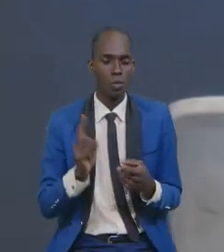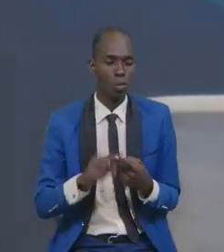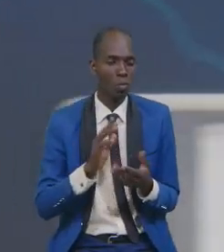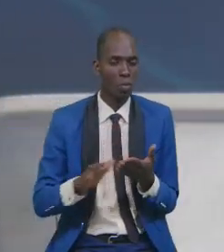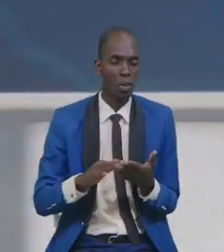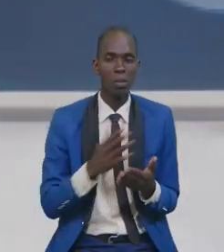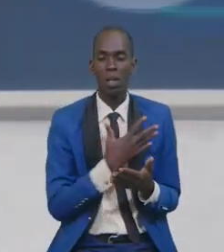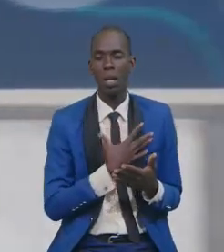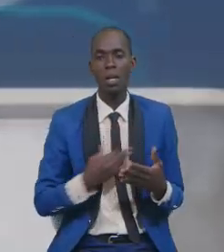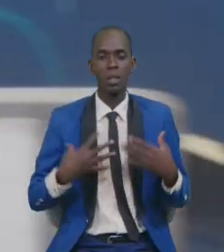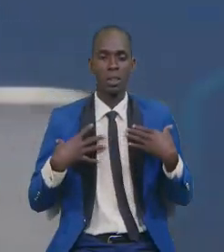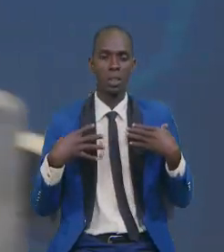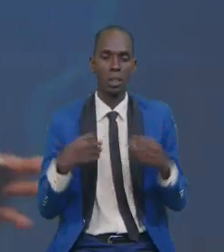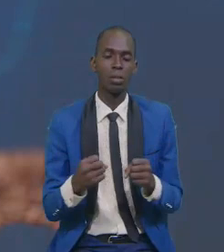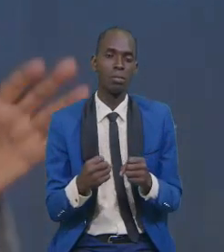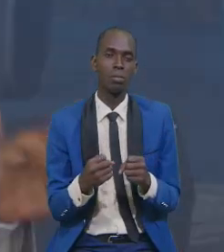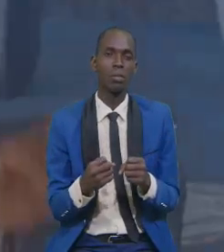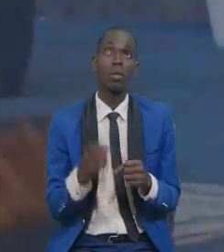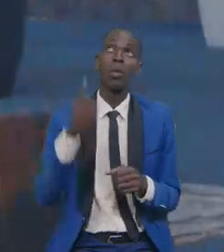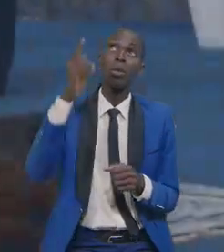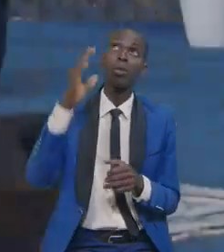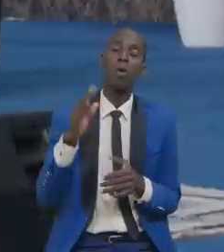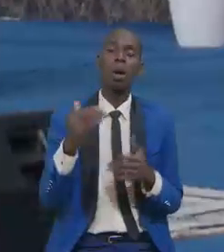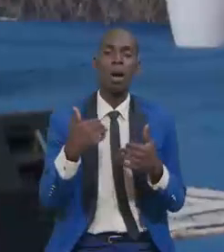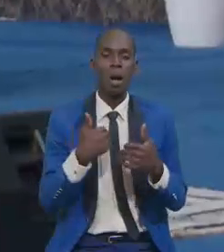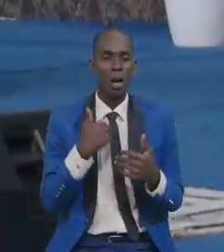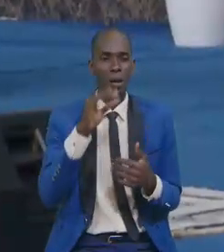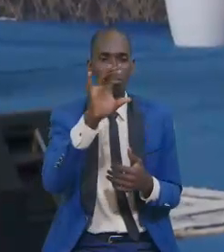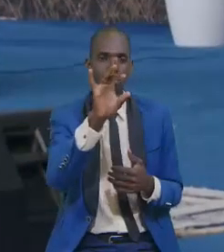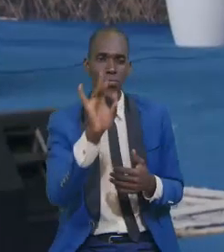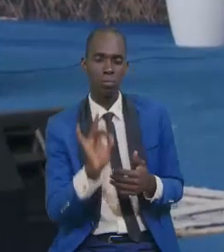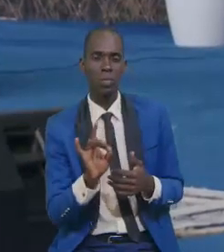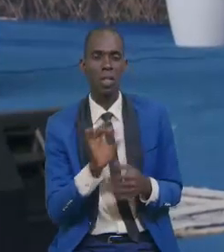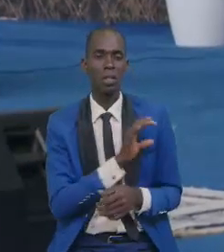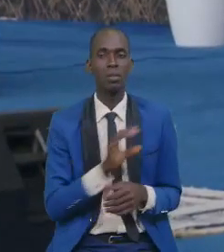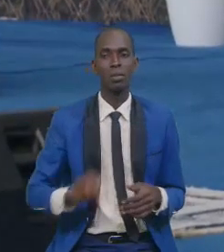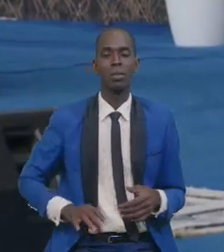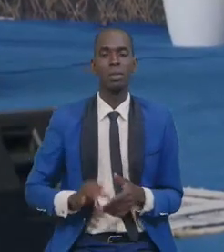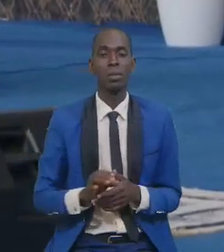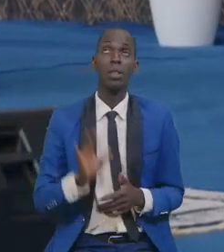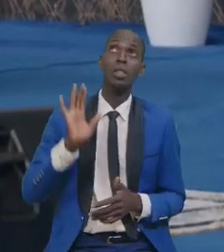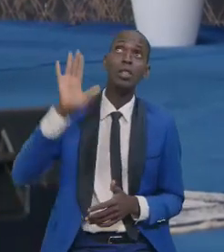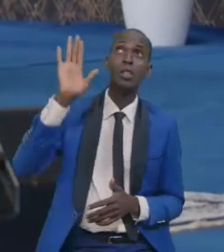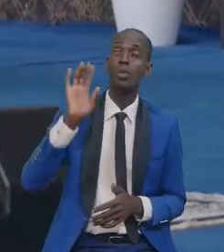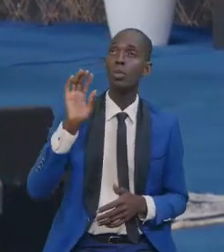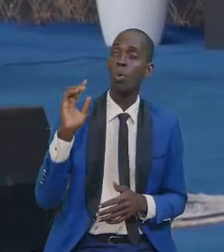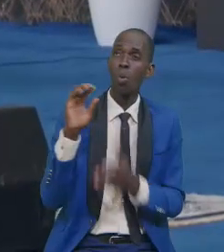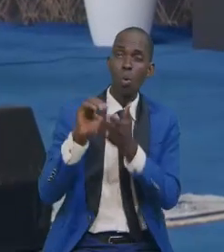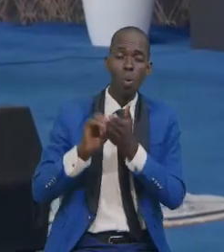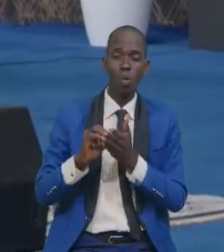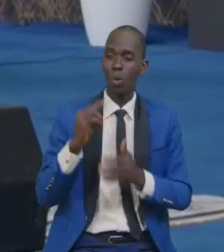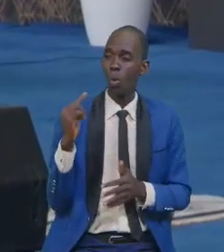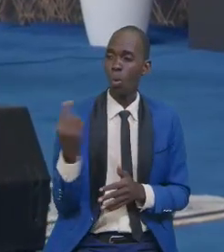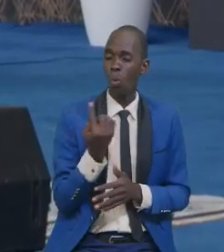and heal. God has appointed Christ, his only begotten Son, so